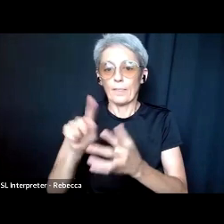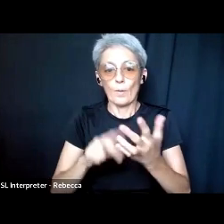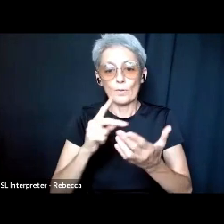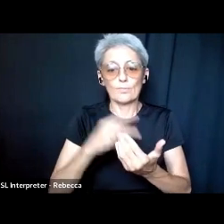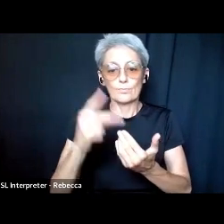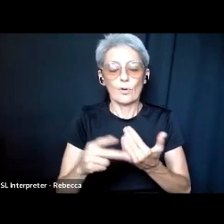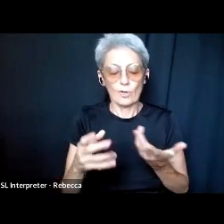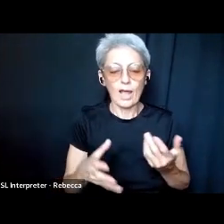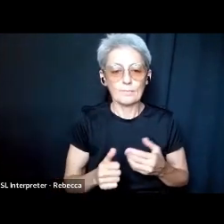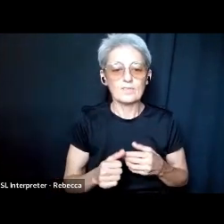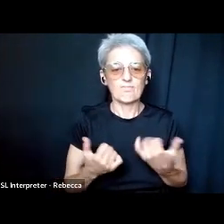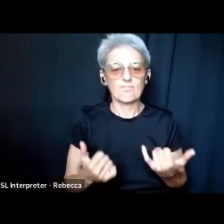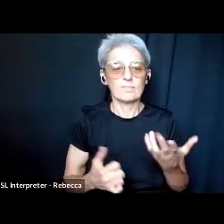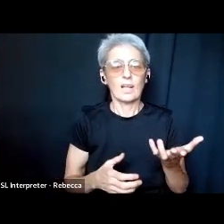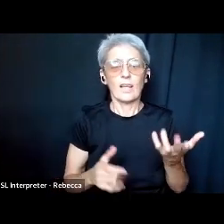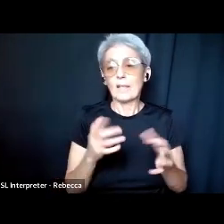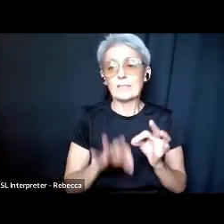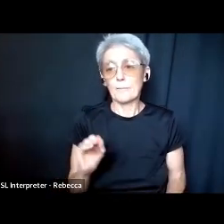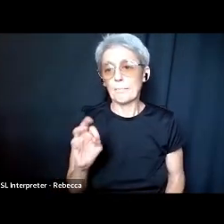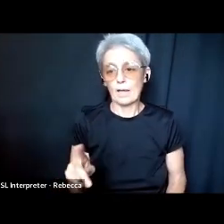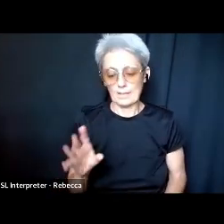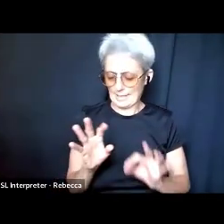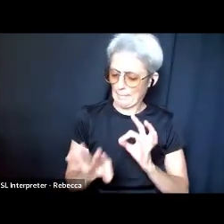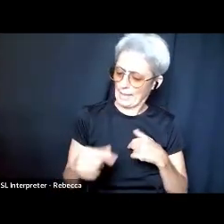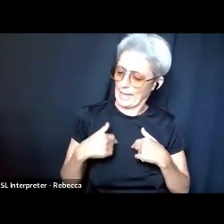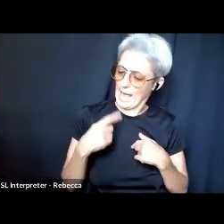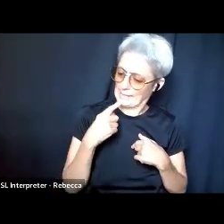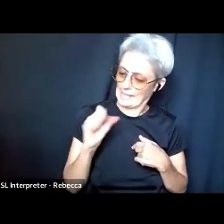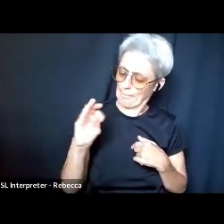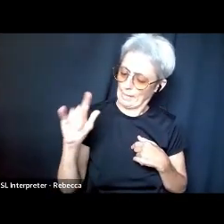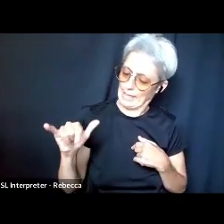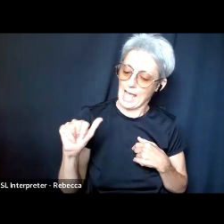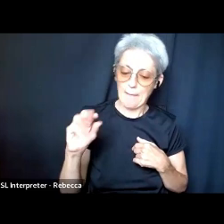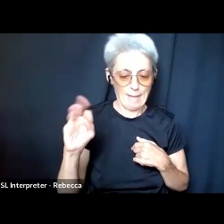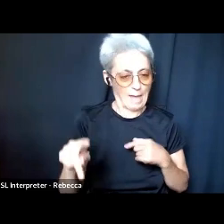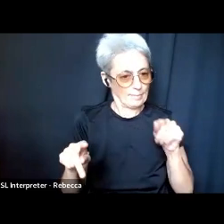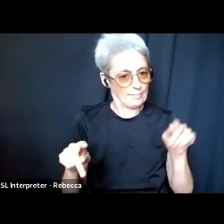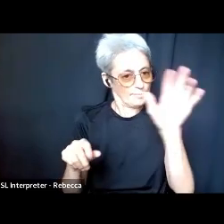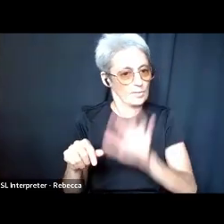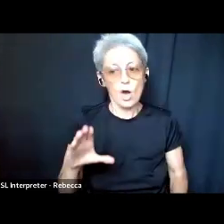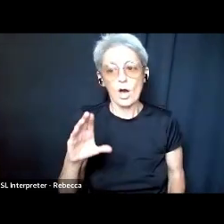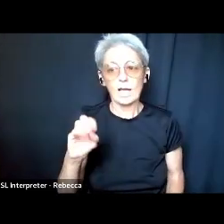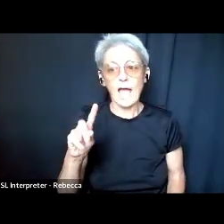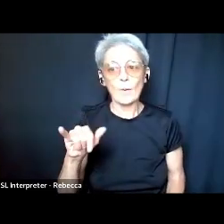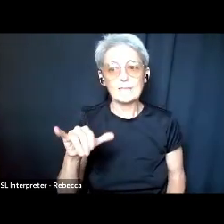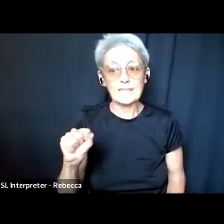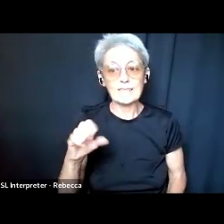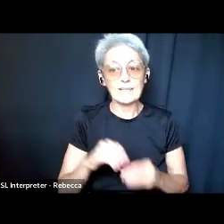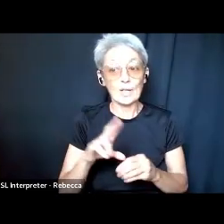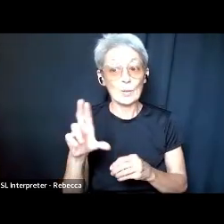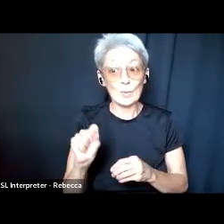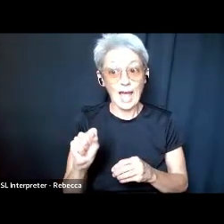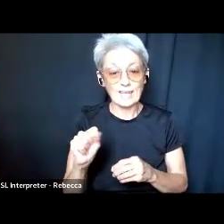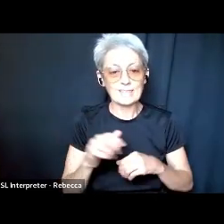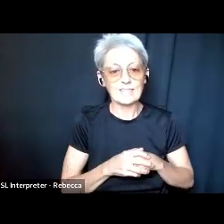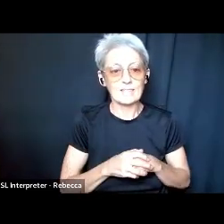So this is simply a map, simply I say, it's a map of all of the counties in the United States. So it's not quite